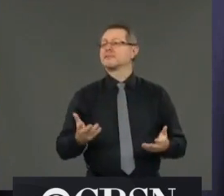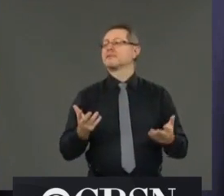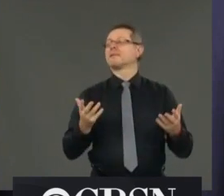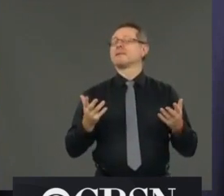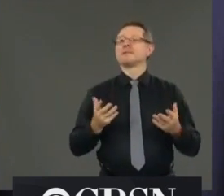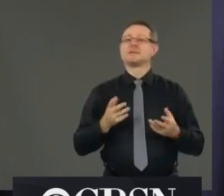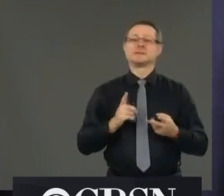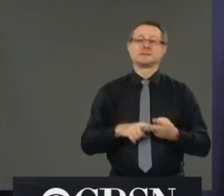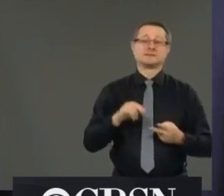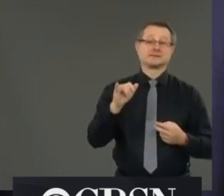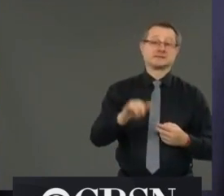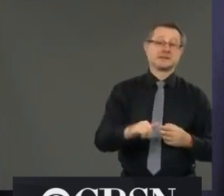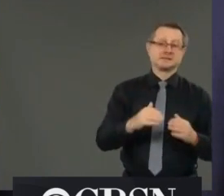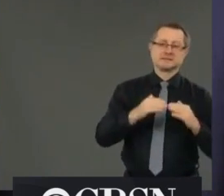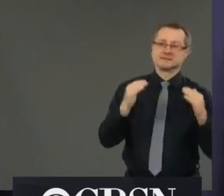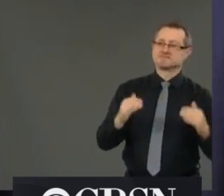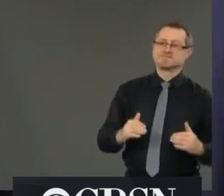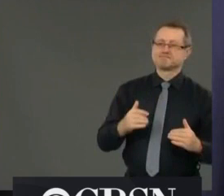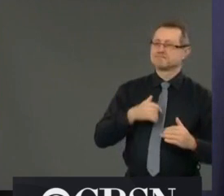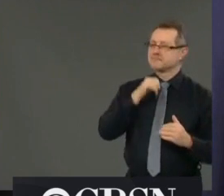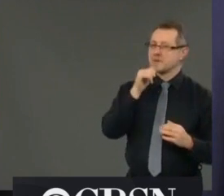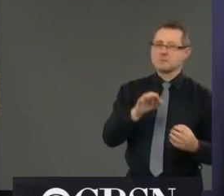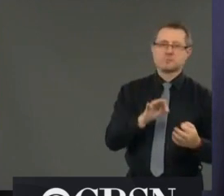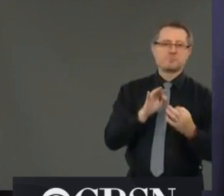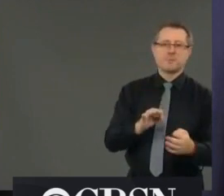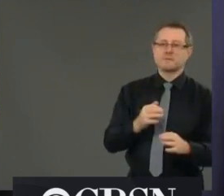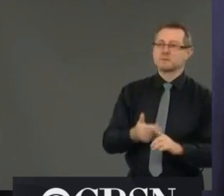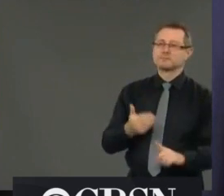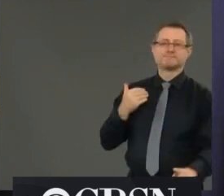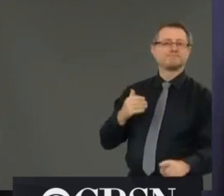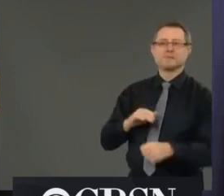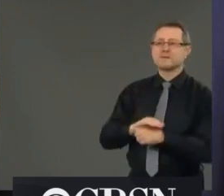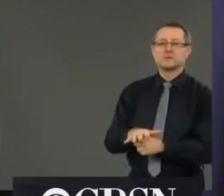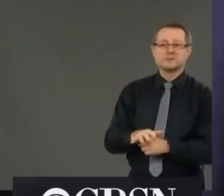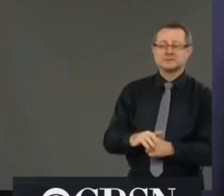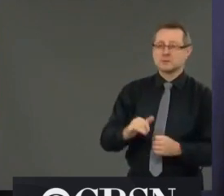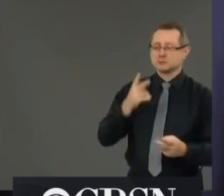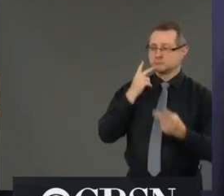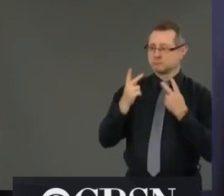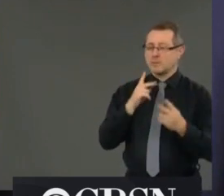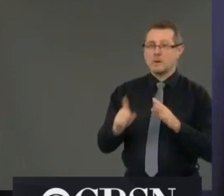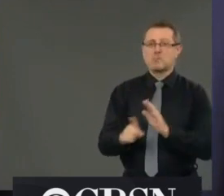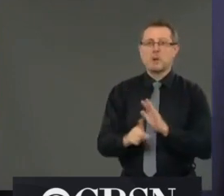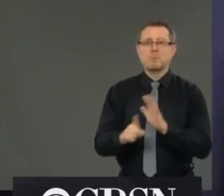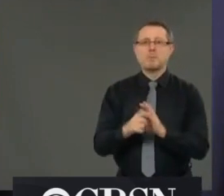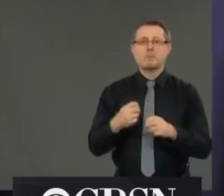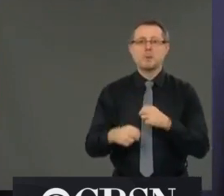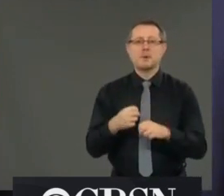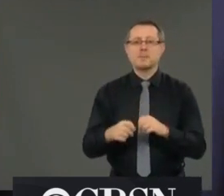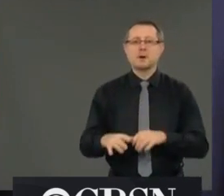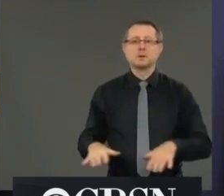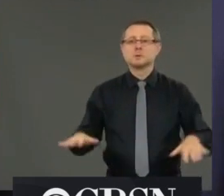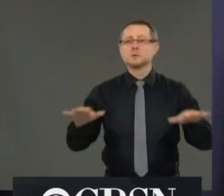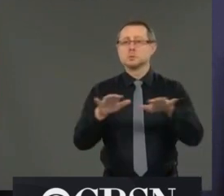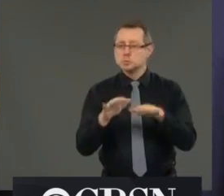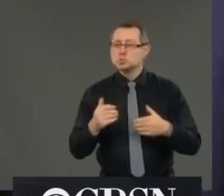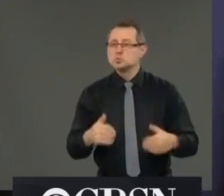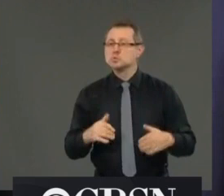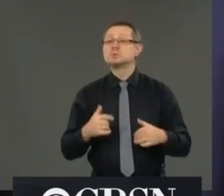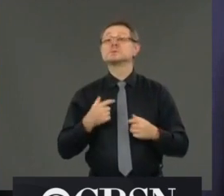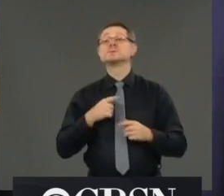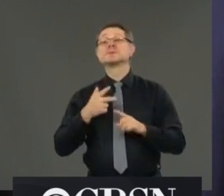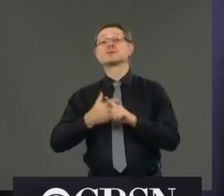wasn't perfected, and you see all these issues pop up. You couldn't walk into a hospital. We had to deploy